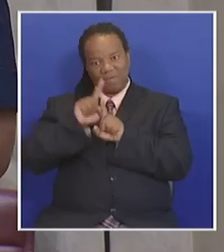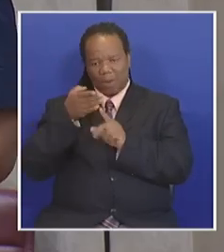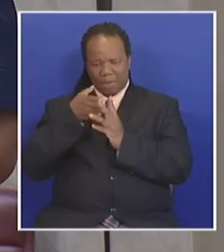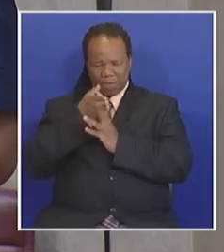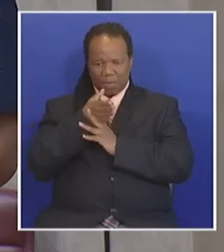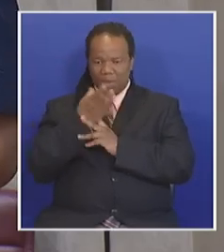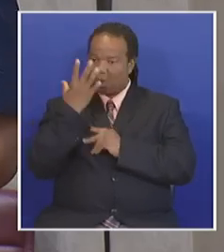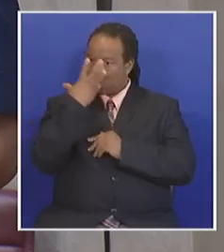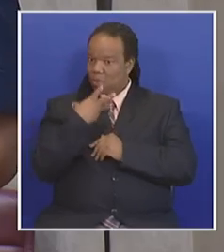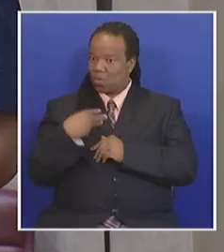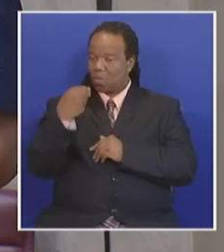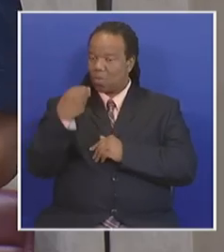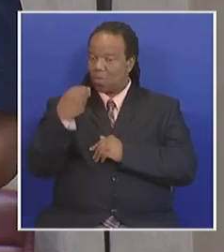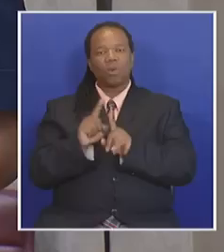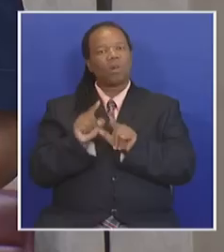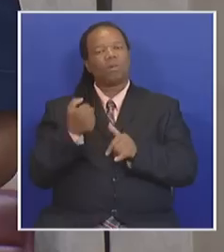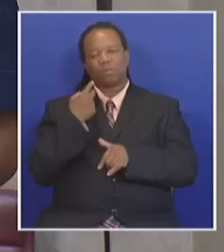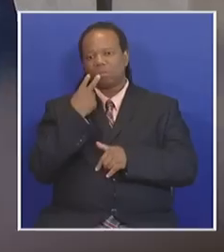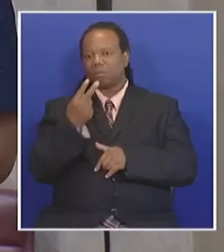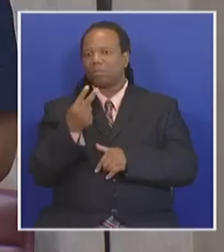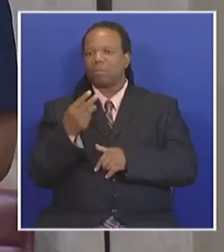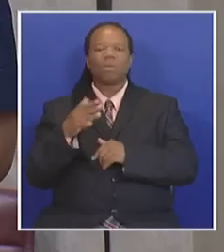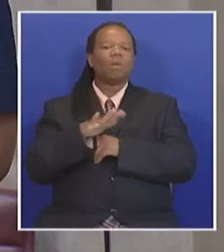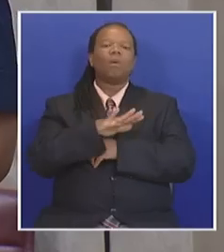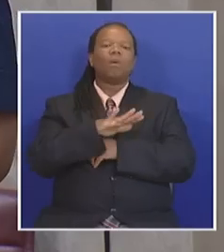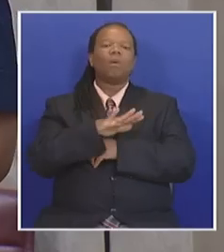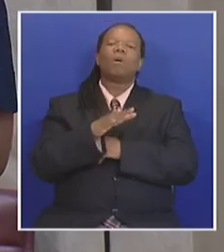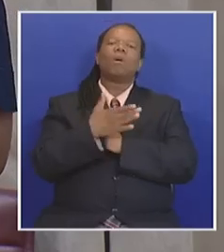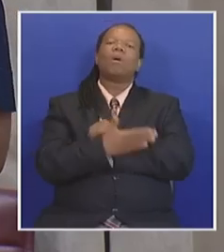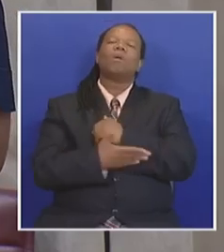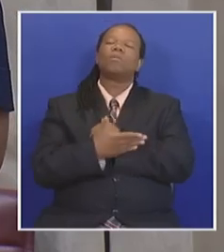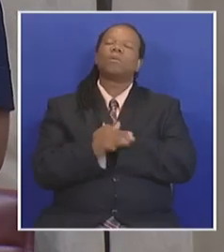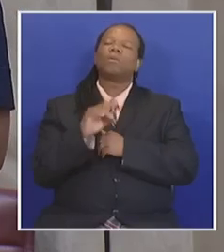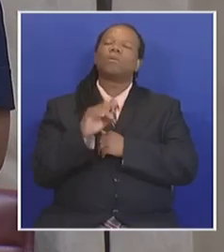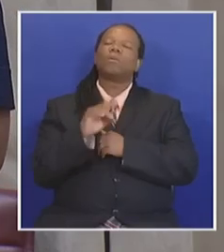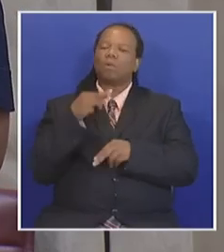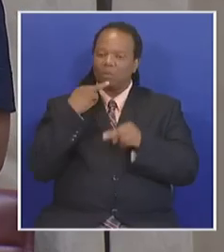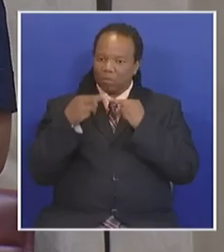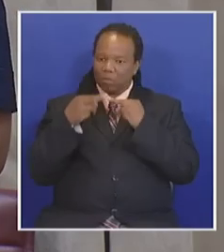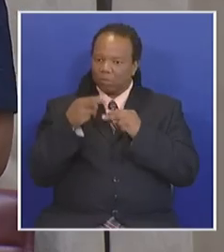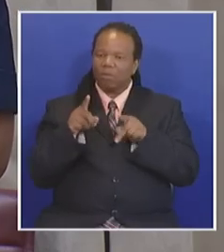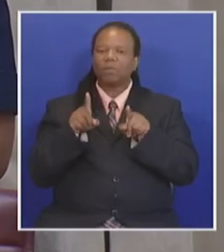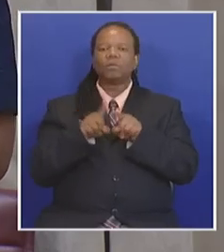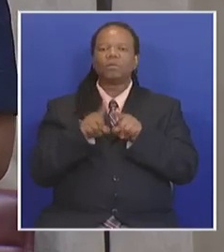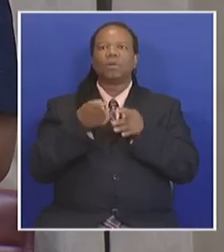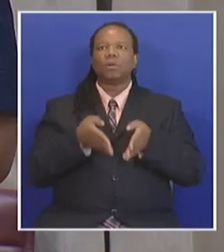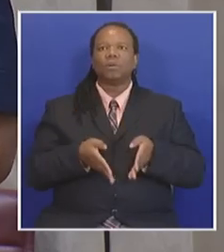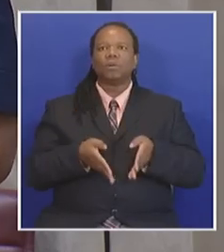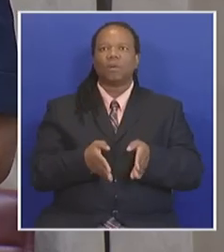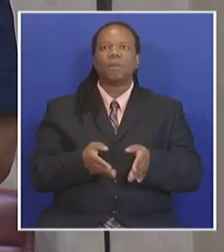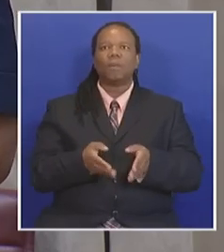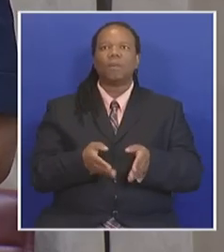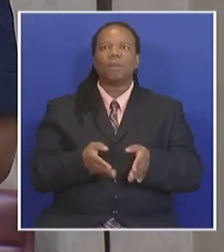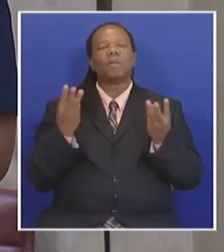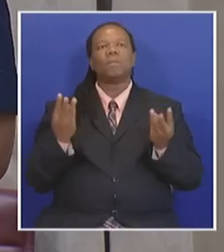still places in our country where even in restaurants and in our roads, majority of people of our country